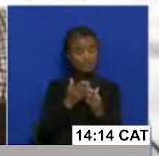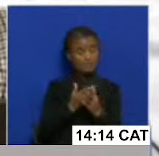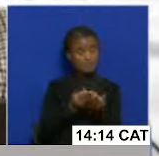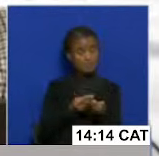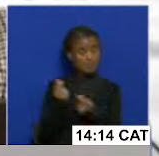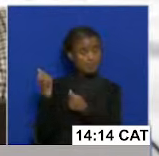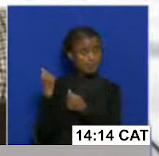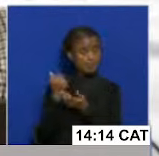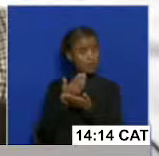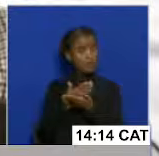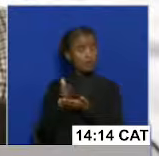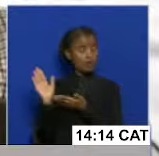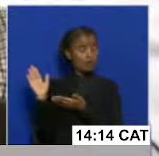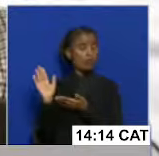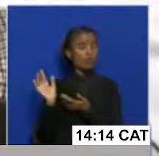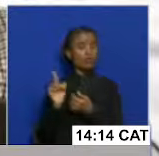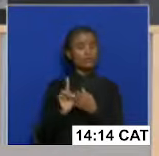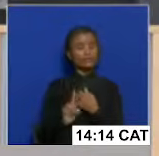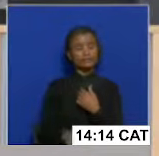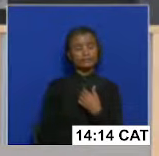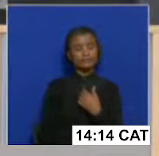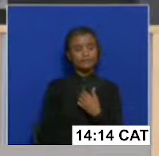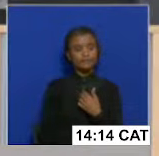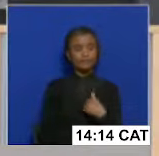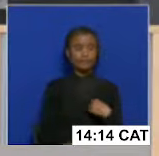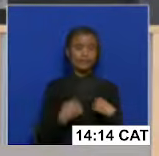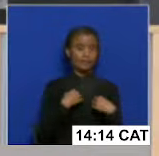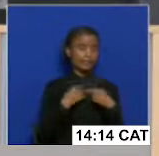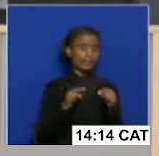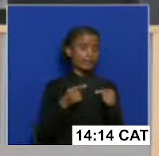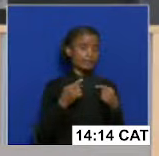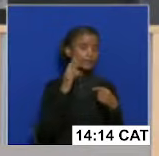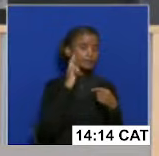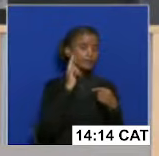Well, I can't remember well here what